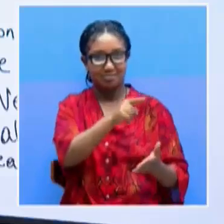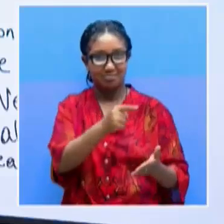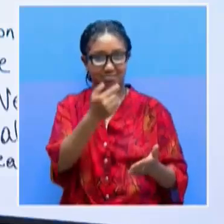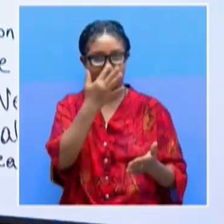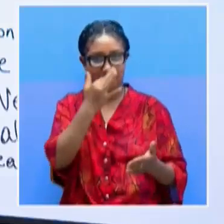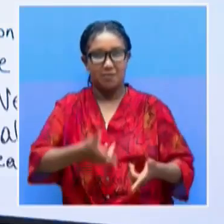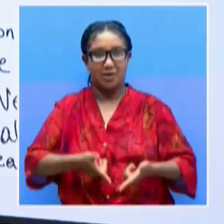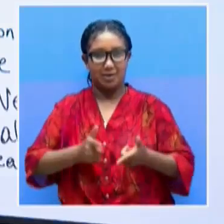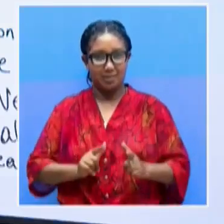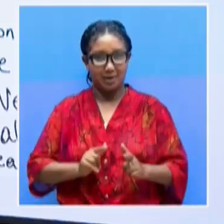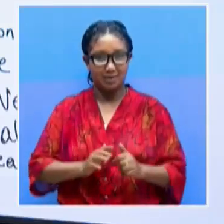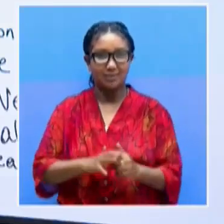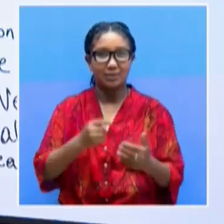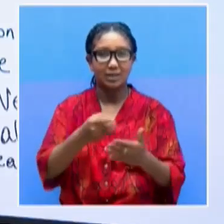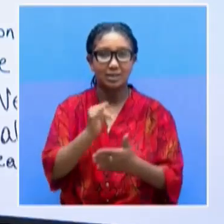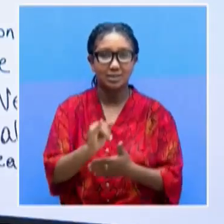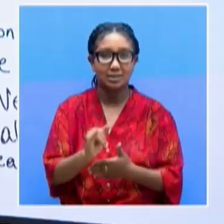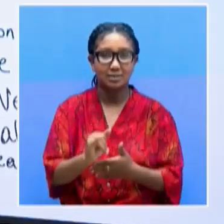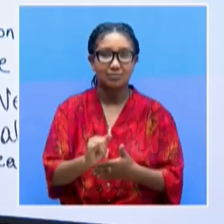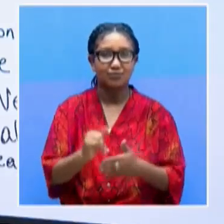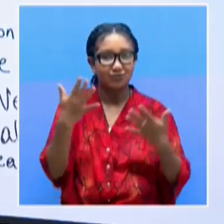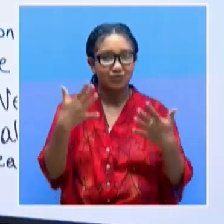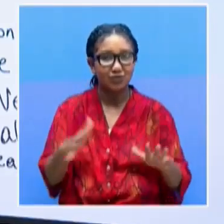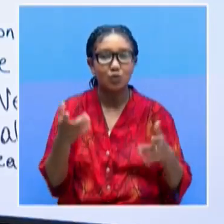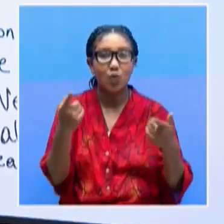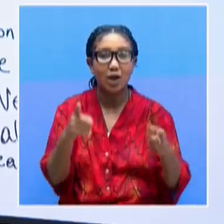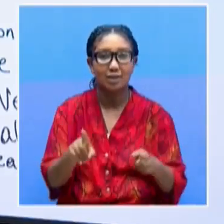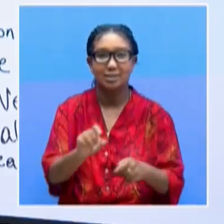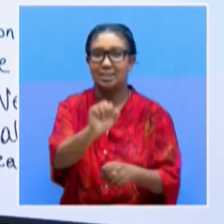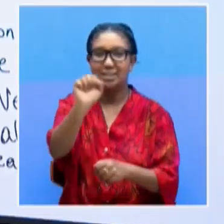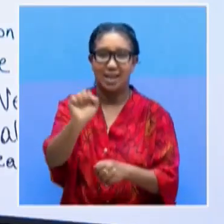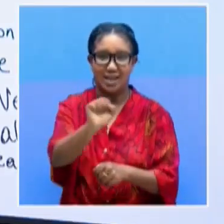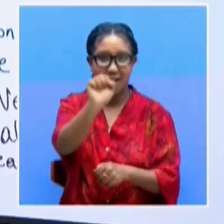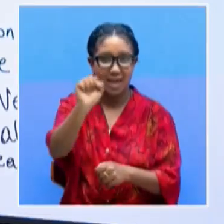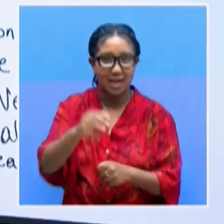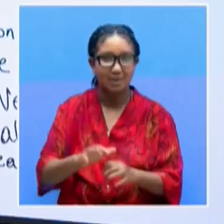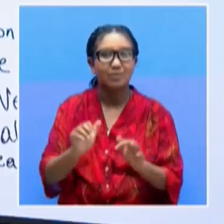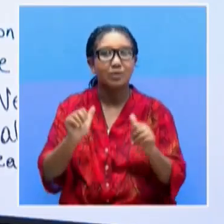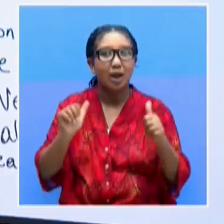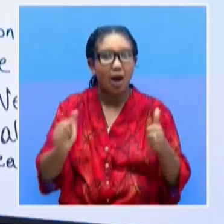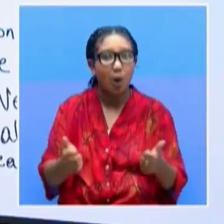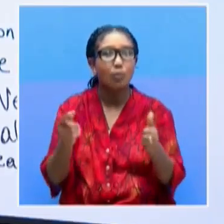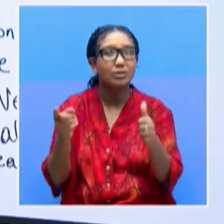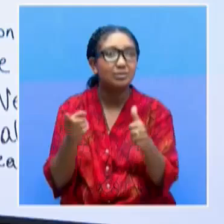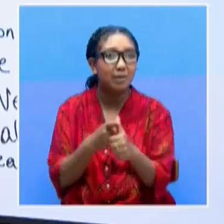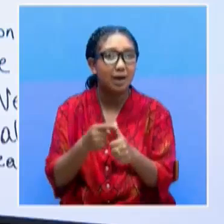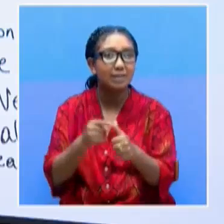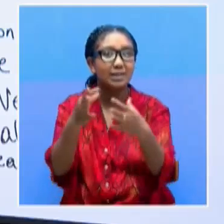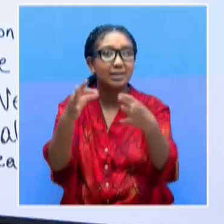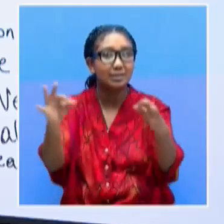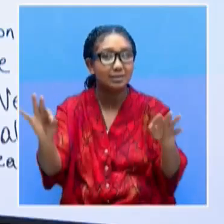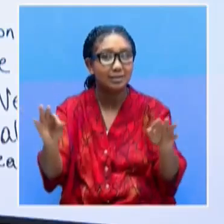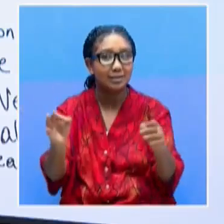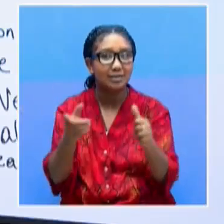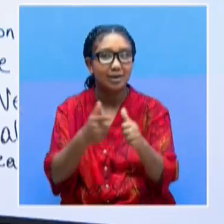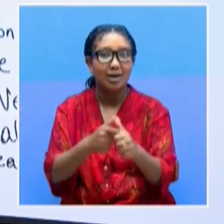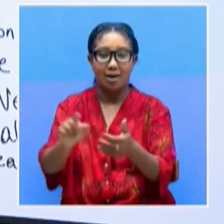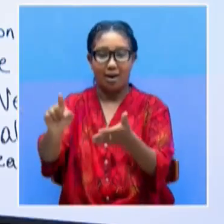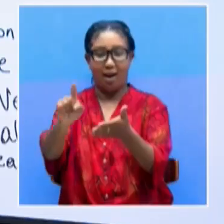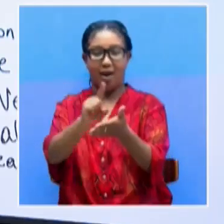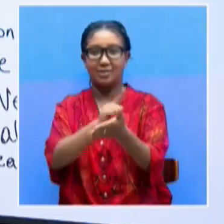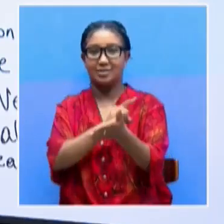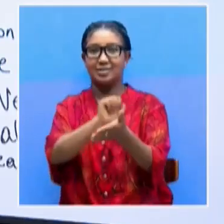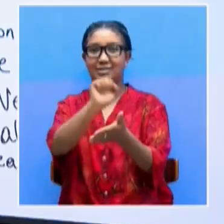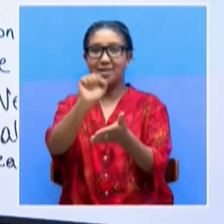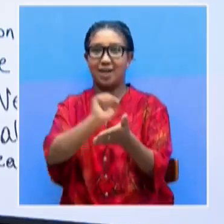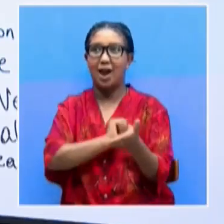experience, yeah? This is what I have done on Sunday. And how do I begin? I begin by saying what? Last Sunday